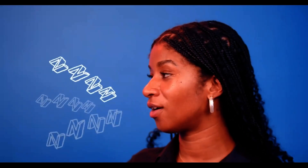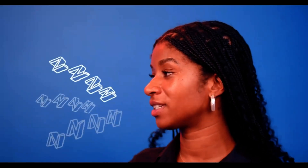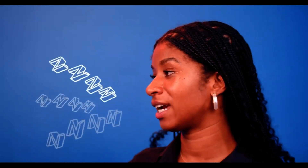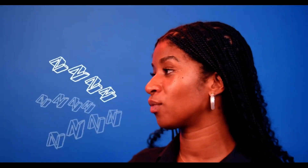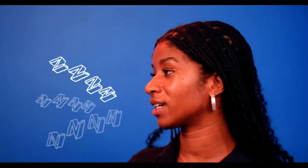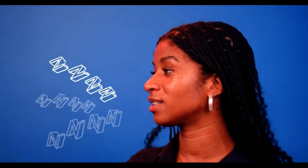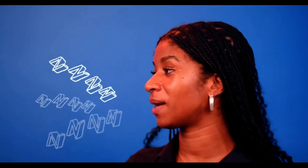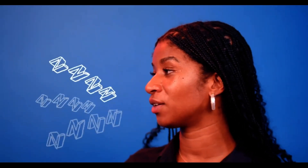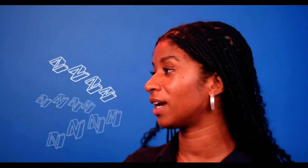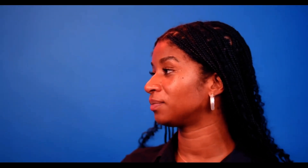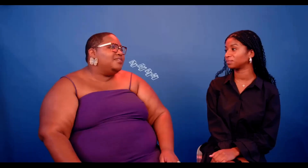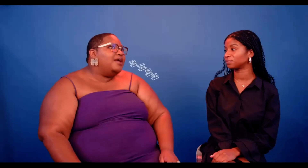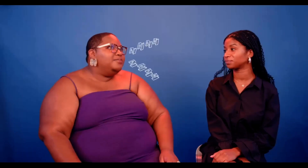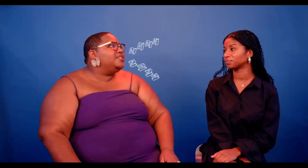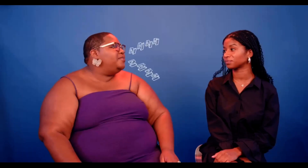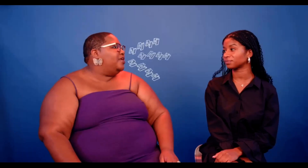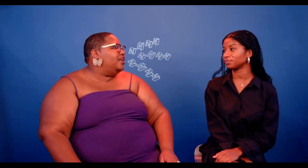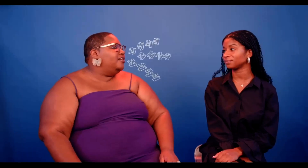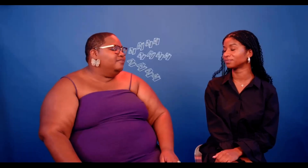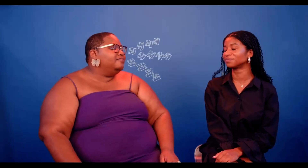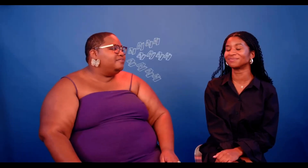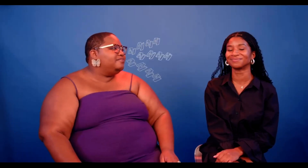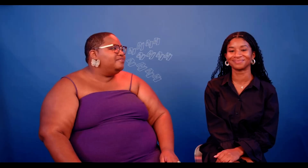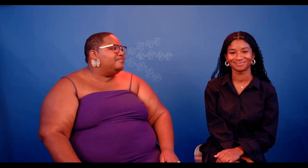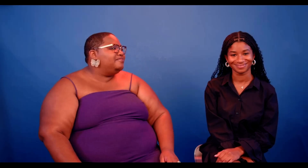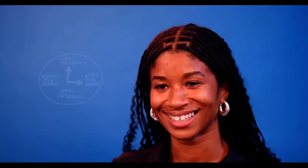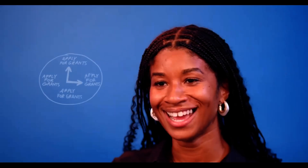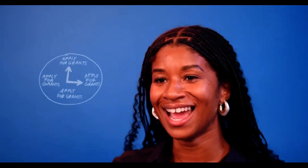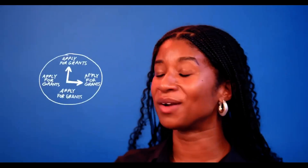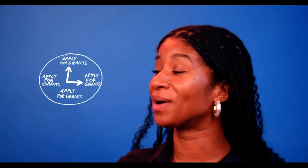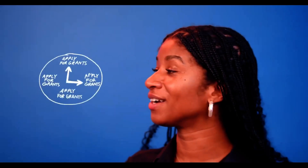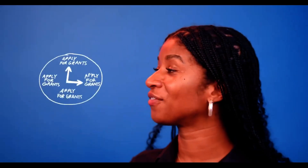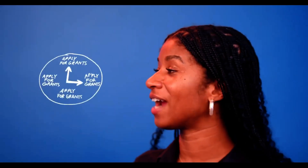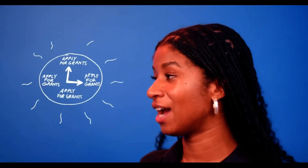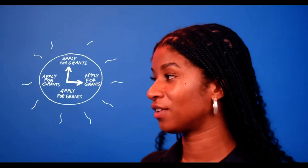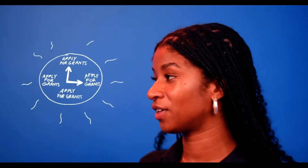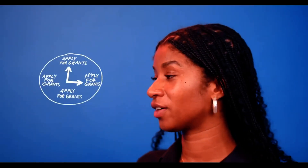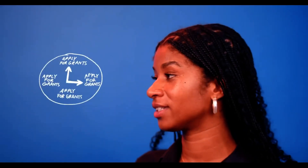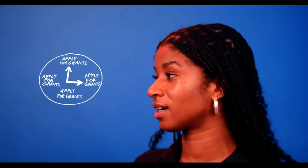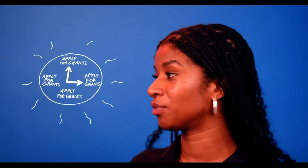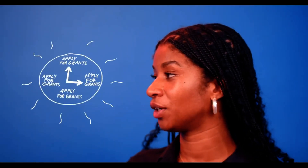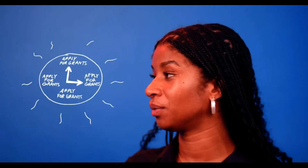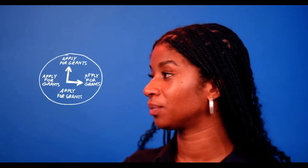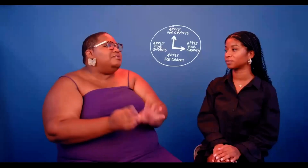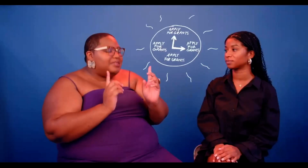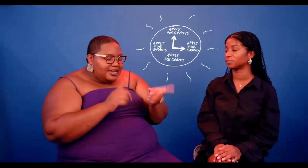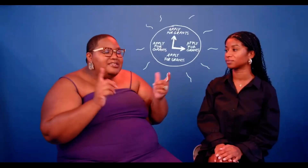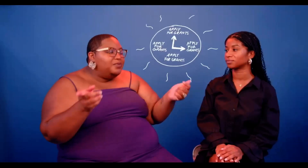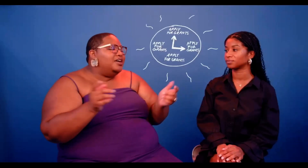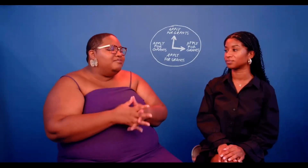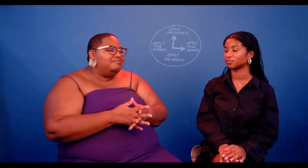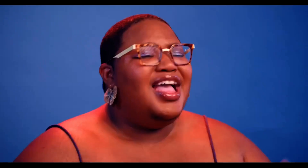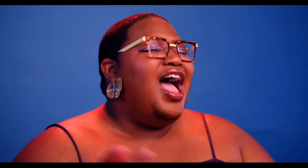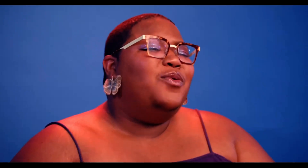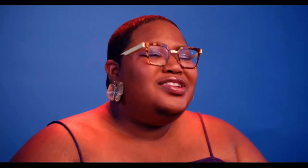tired all the time working to pay your rent. I'm sleepy right now. And waiting forever for a grant to come through. That is